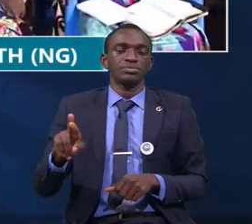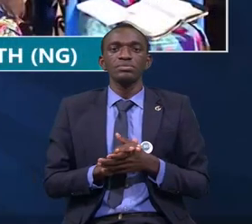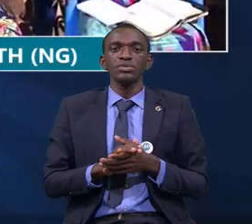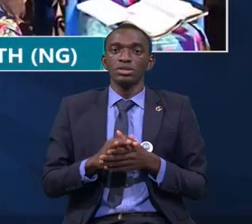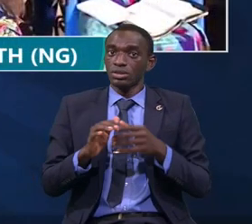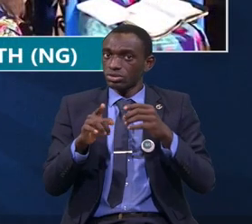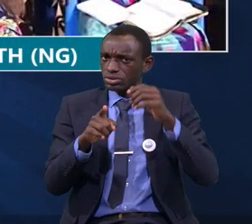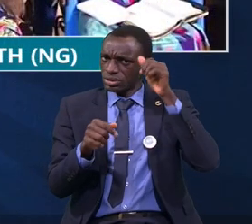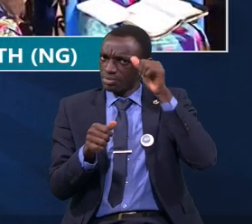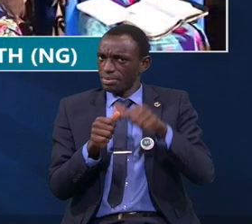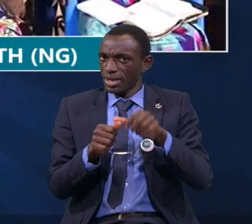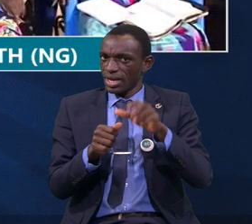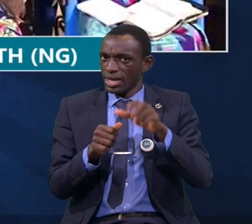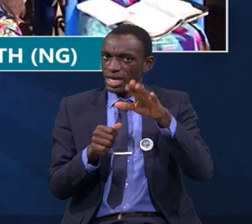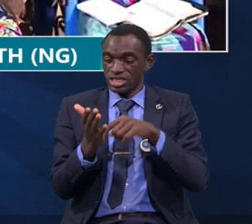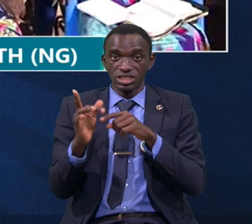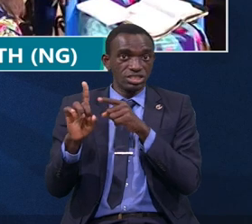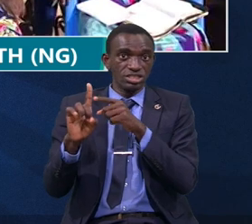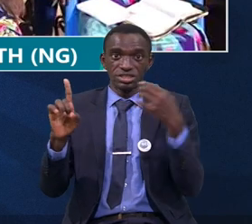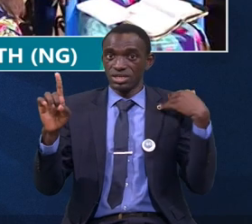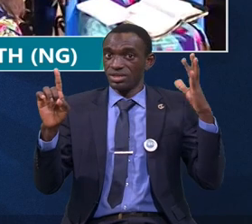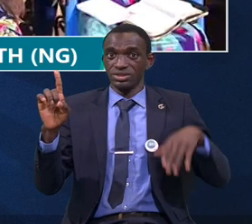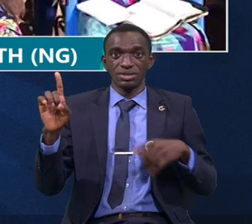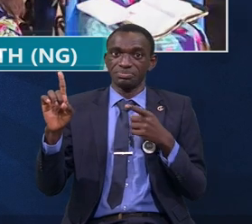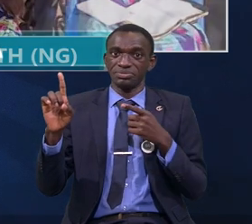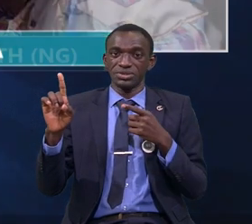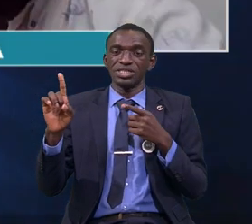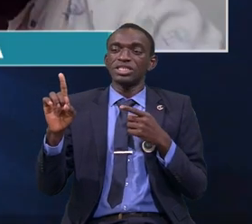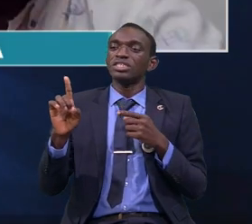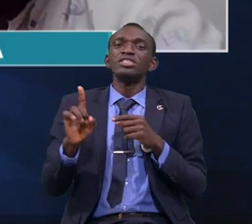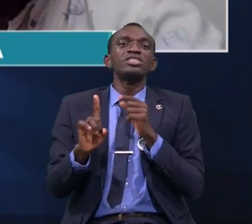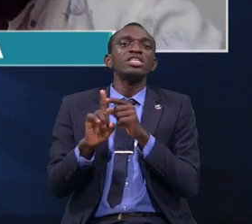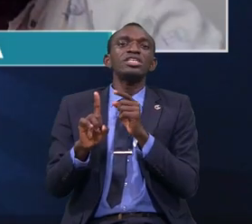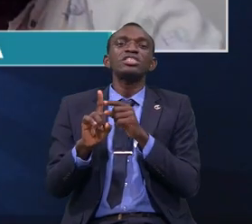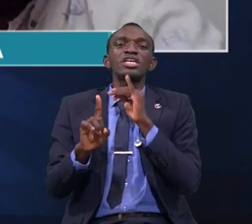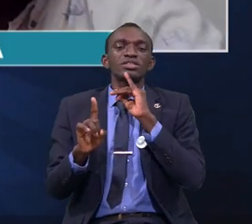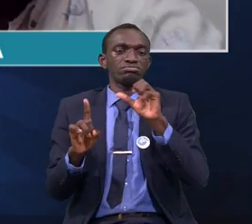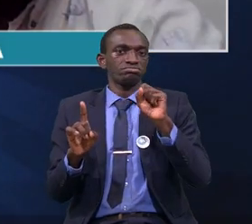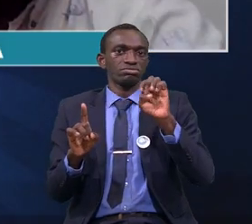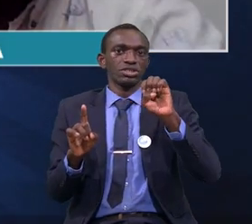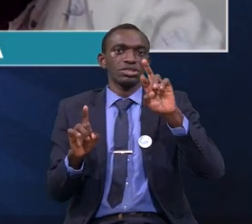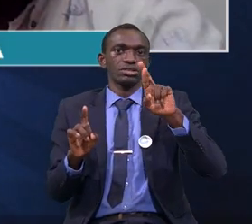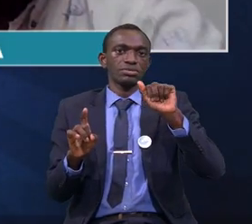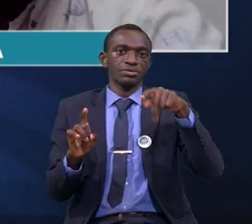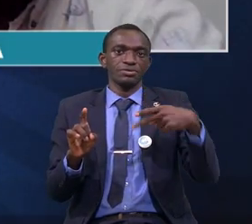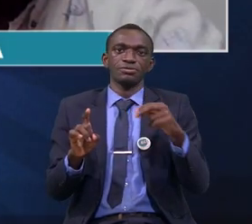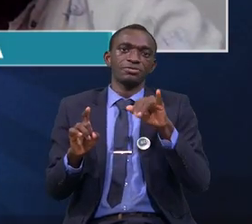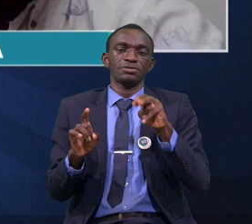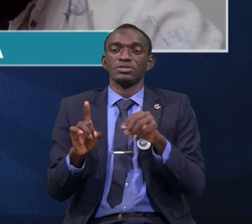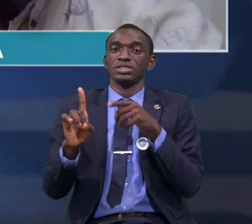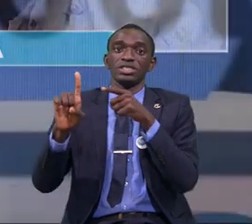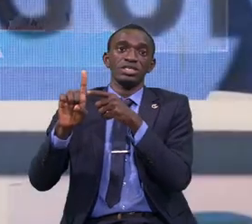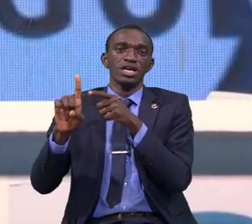Remember, this is a seraphim. Remember, this is an angel. He brought